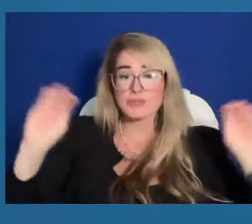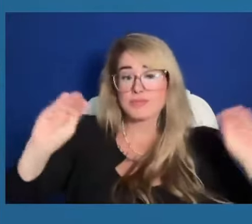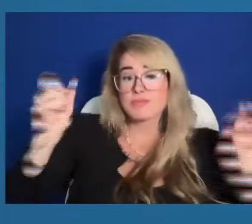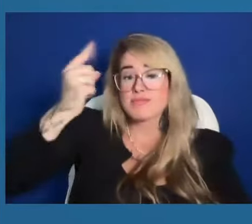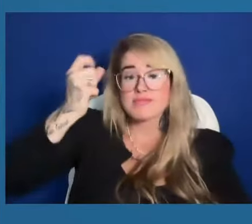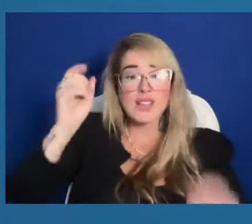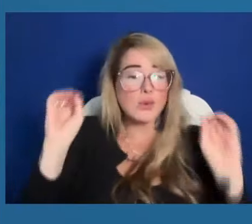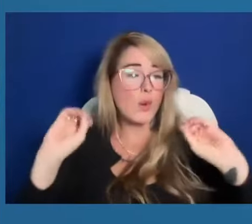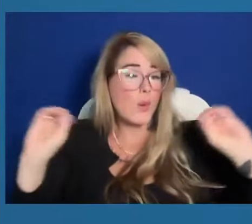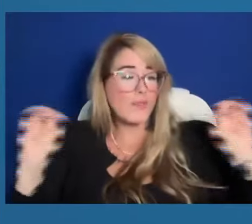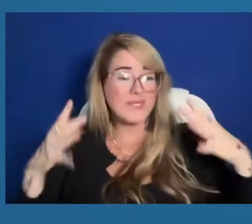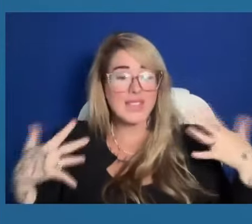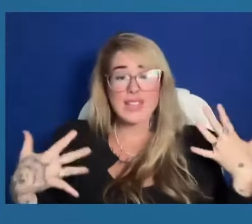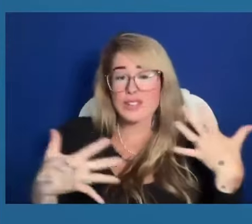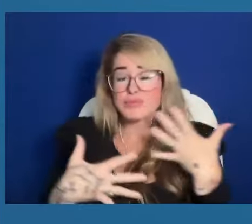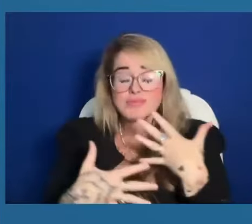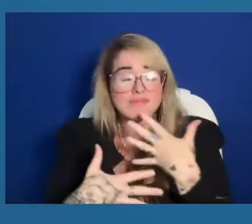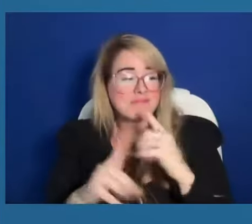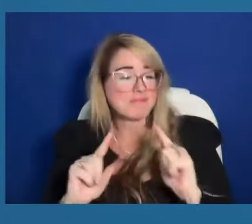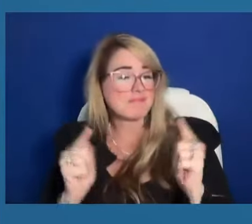There is no fear.